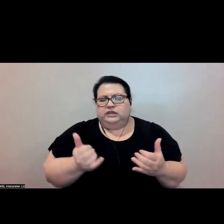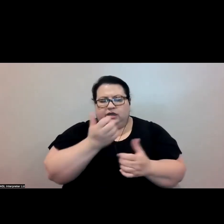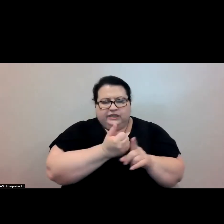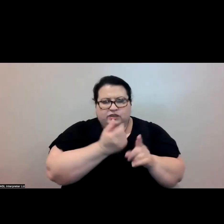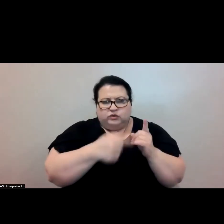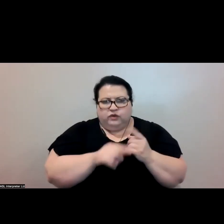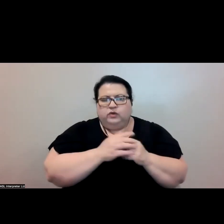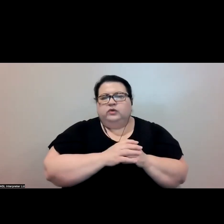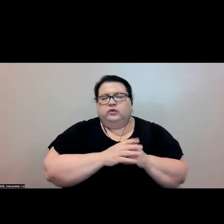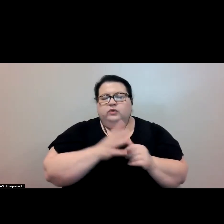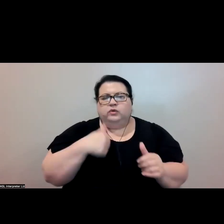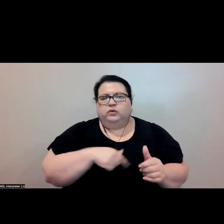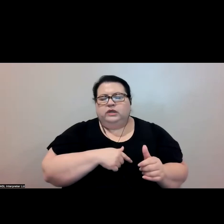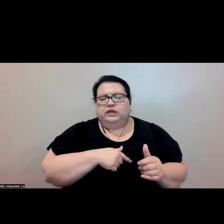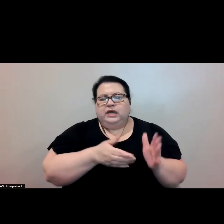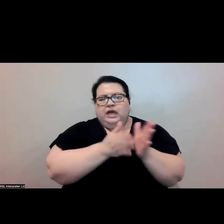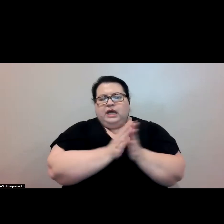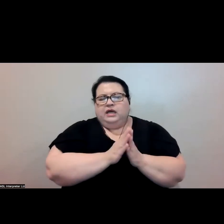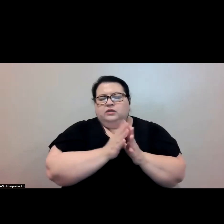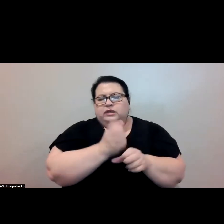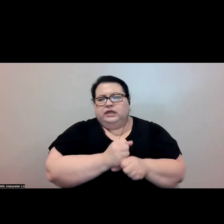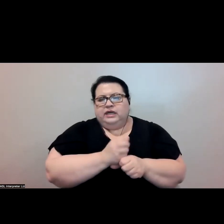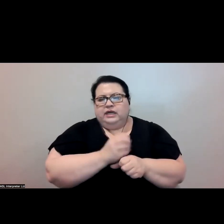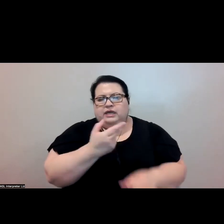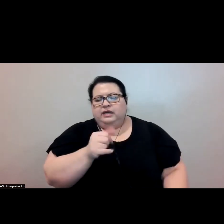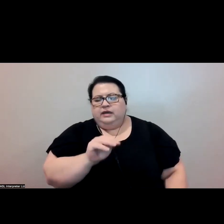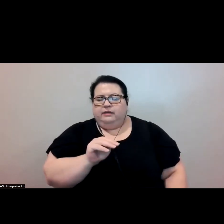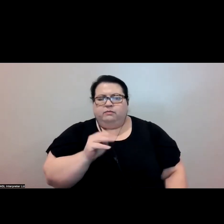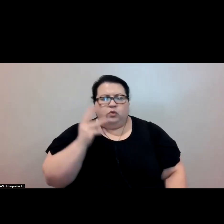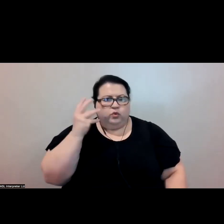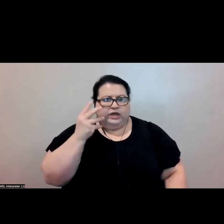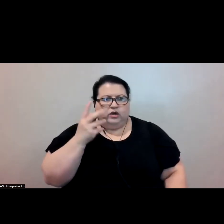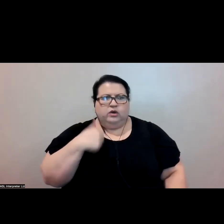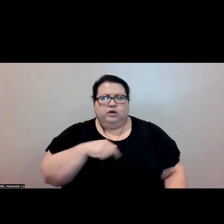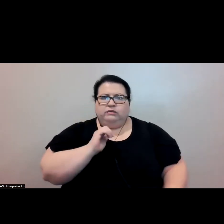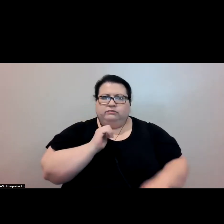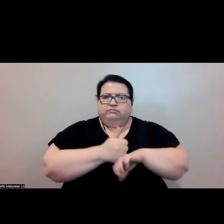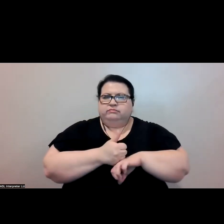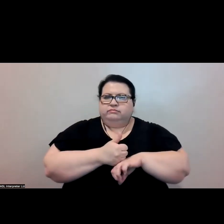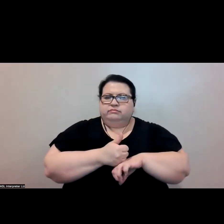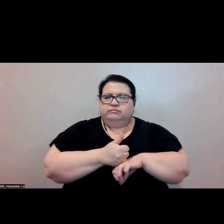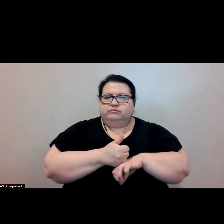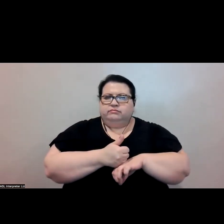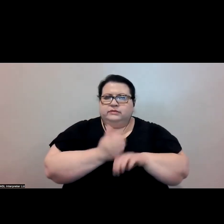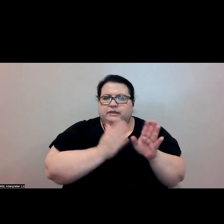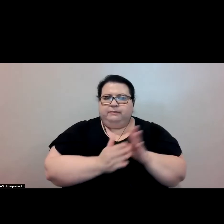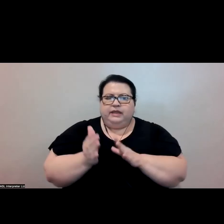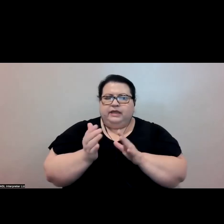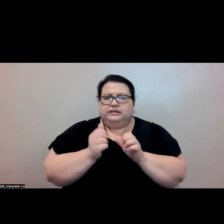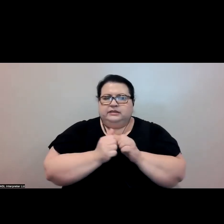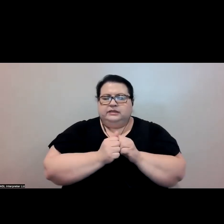one of us, we ask that we get a ham radio license. And we've all implemented plans within